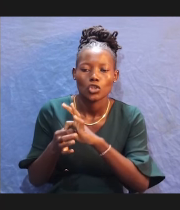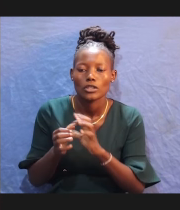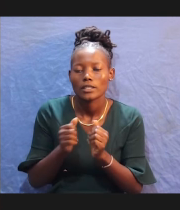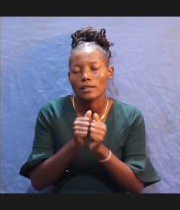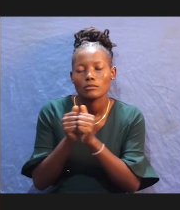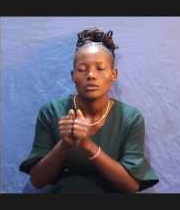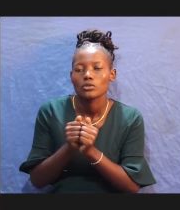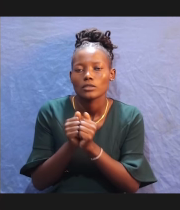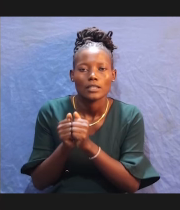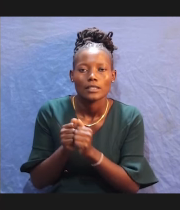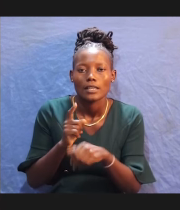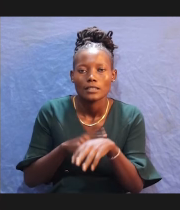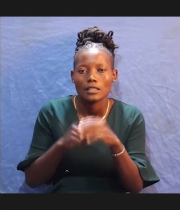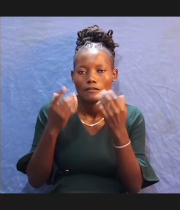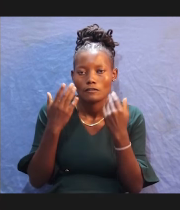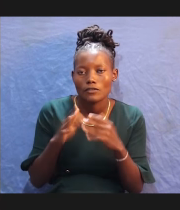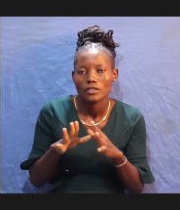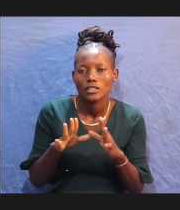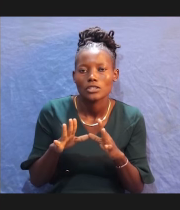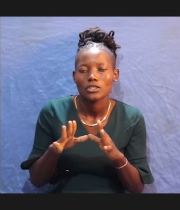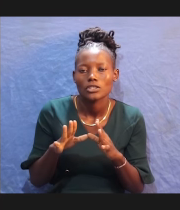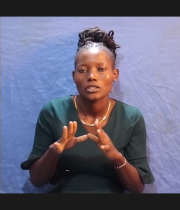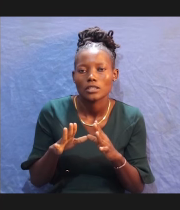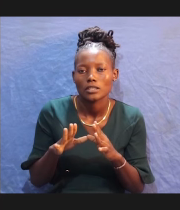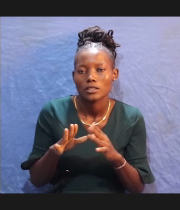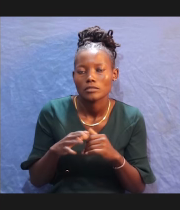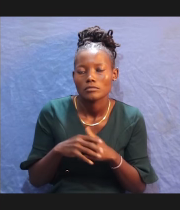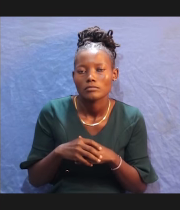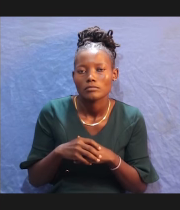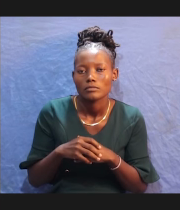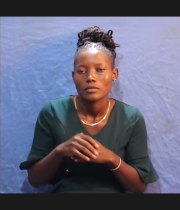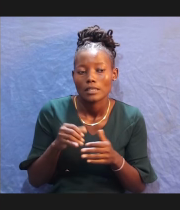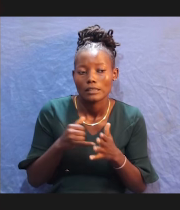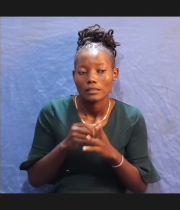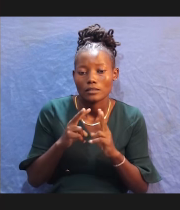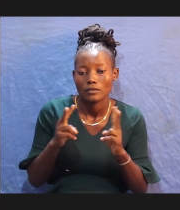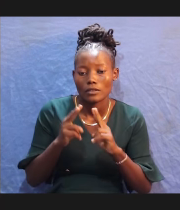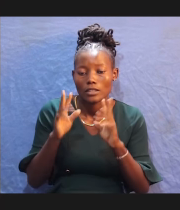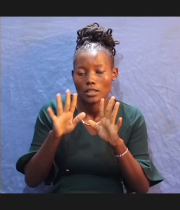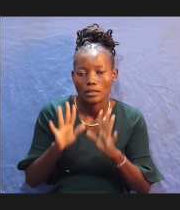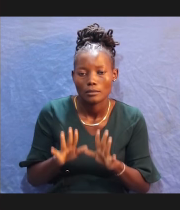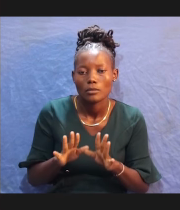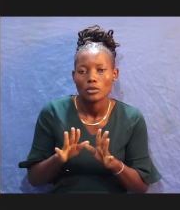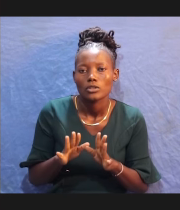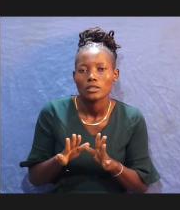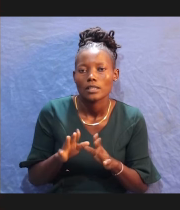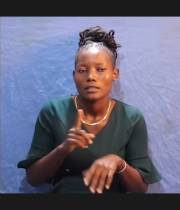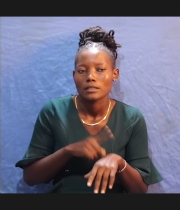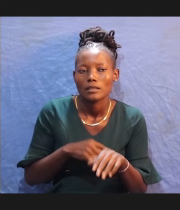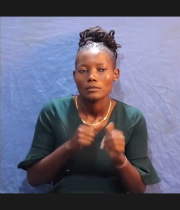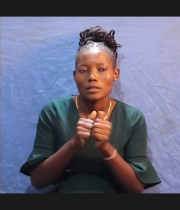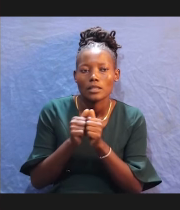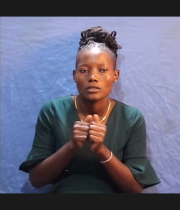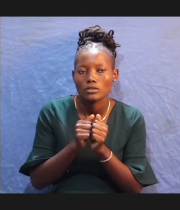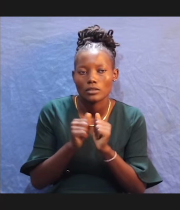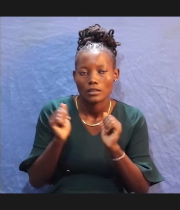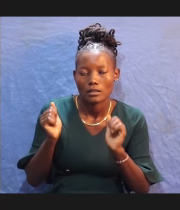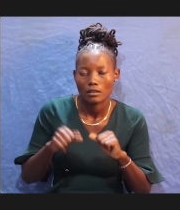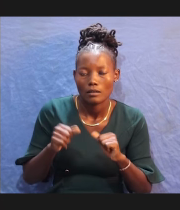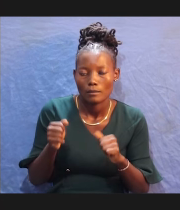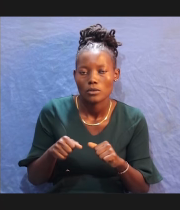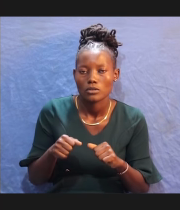down and just set them together. So it's very important to, at some point, they be together. They can be